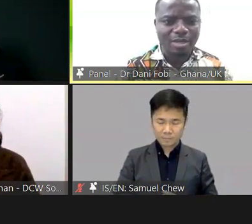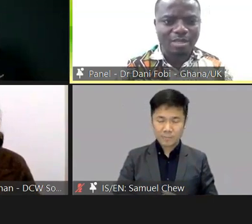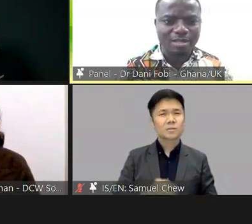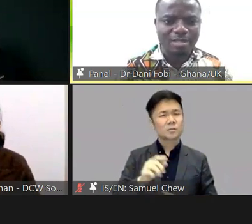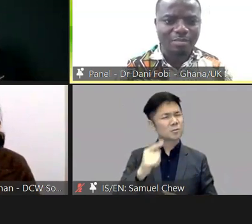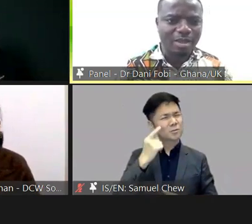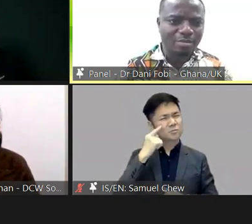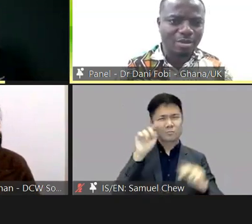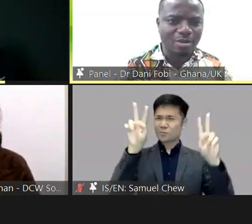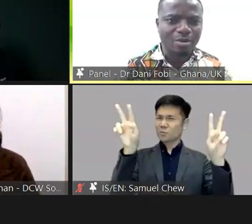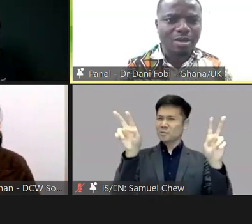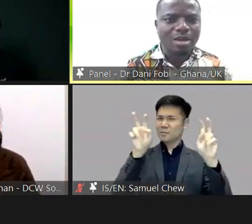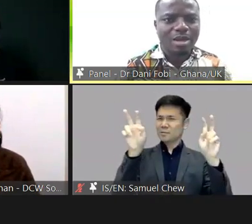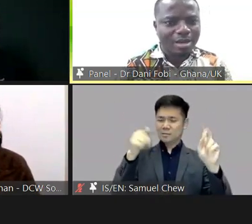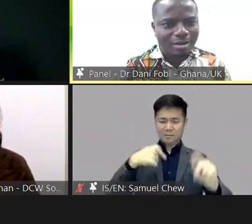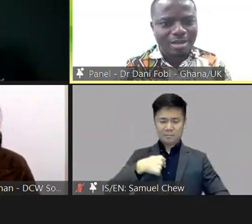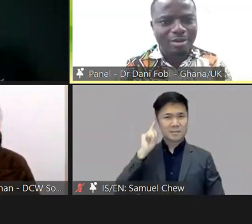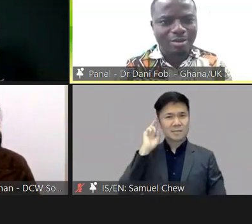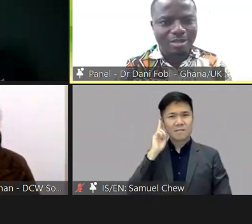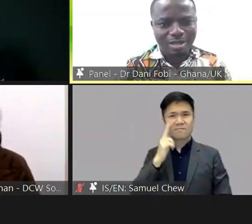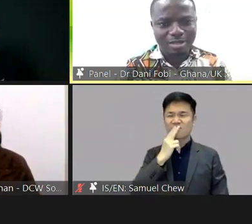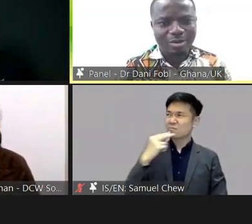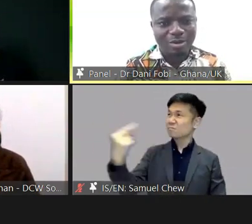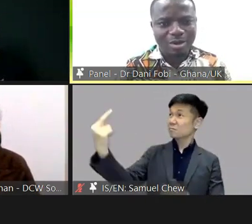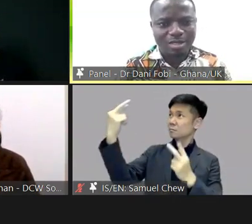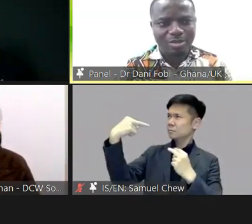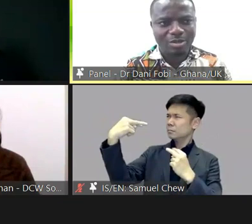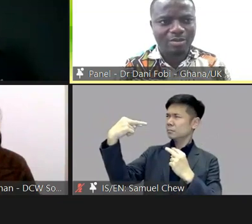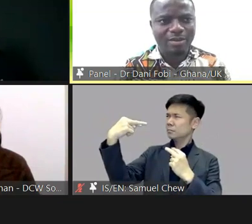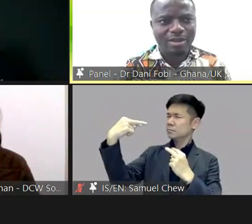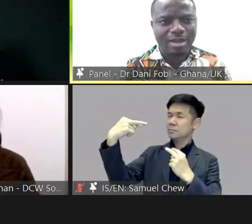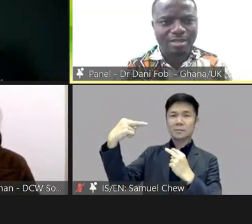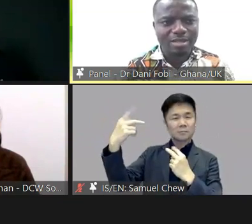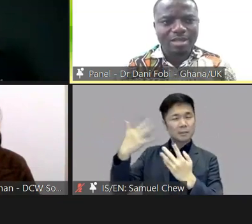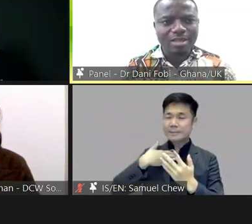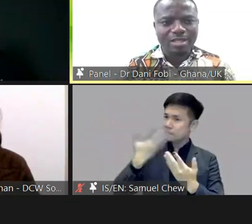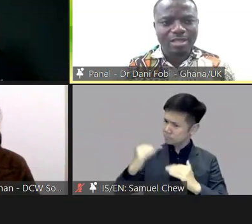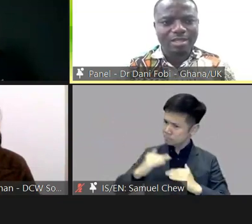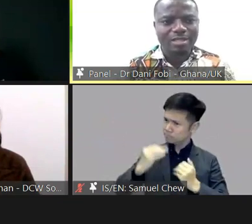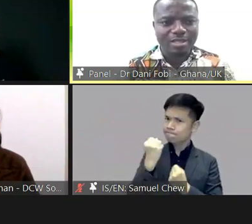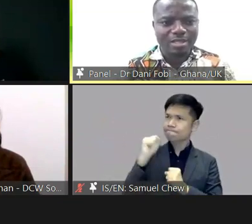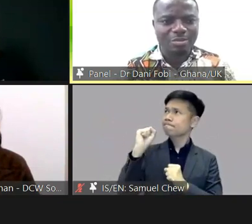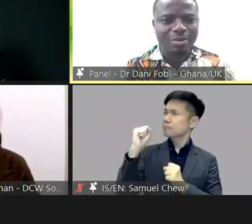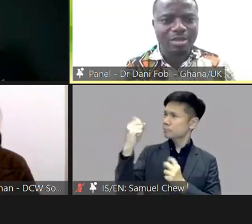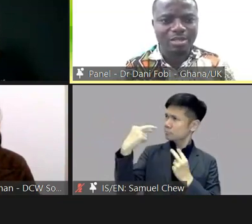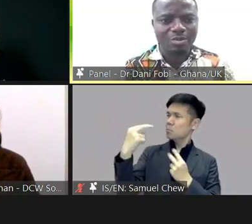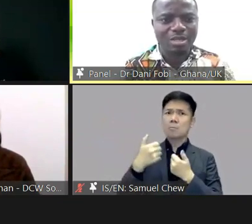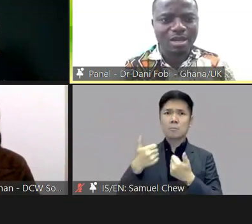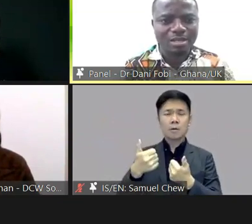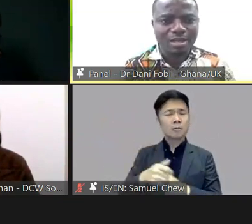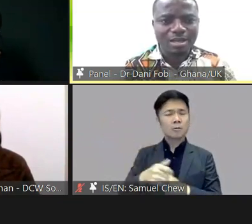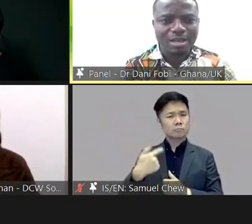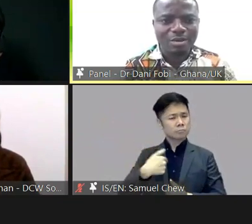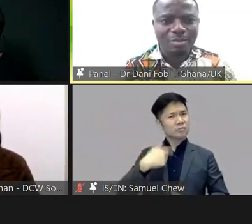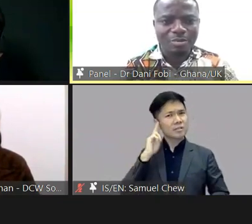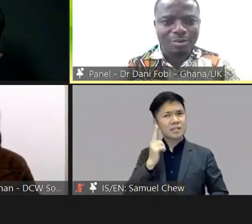were stigmatized some time ago, and now they are not. And it's all as a result of the fact that they share their success experiences with